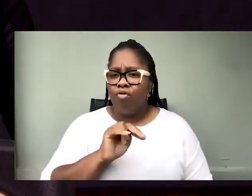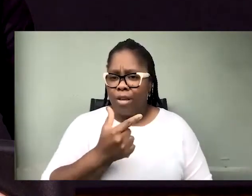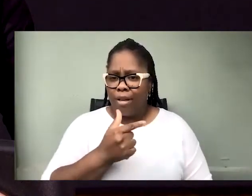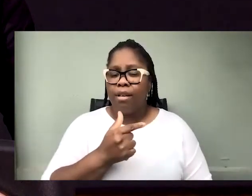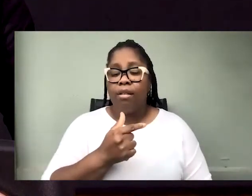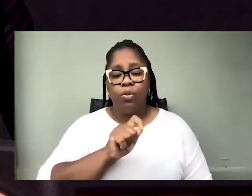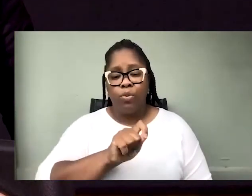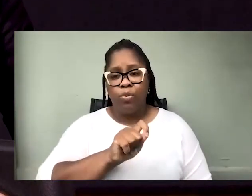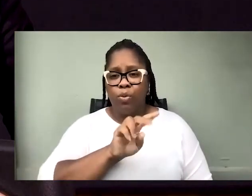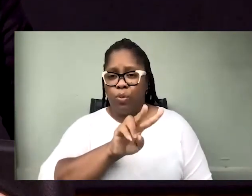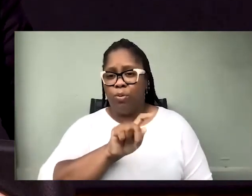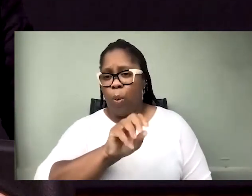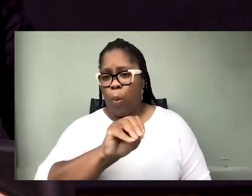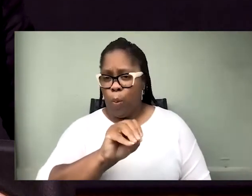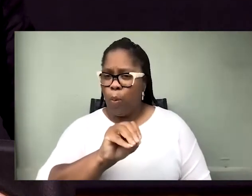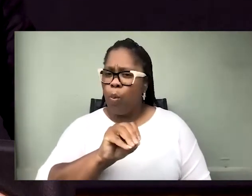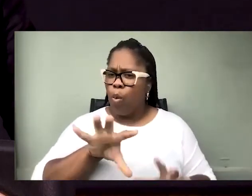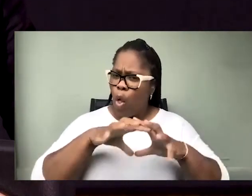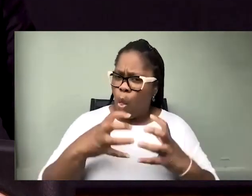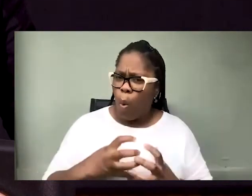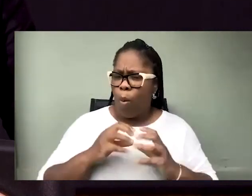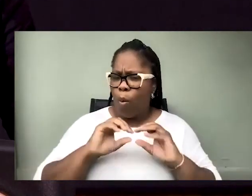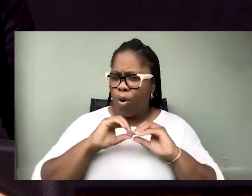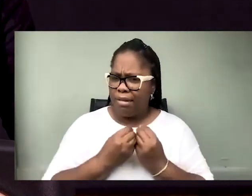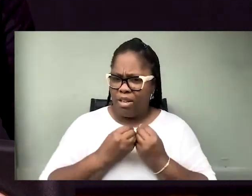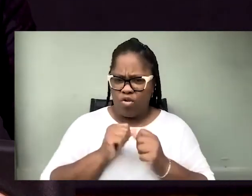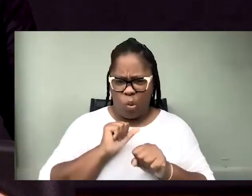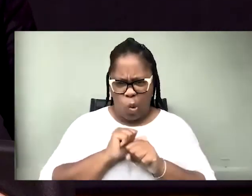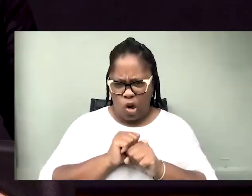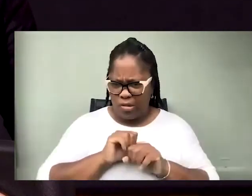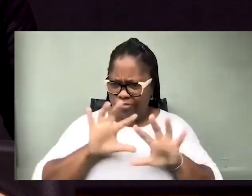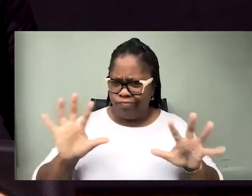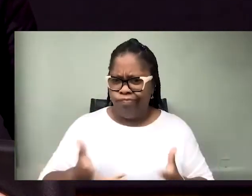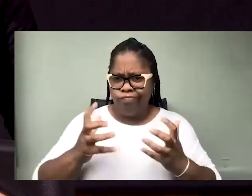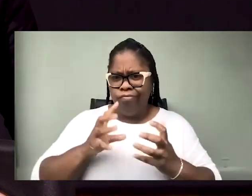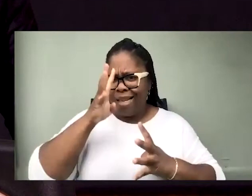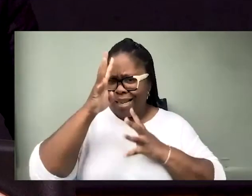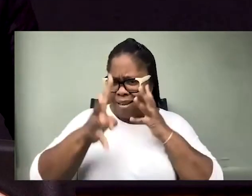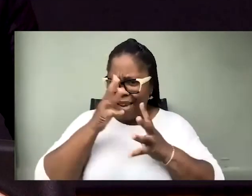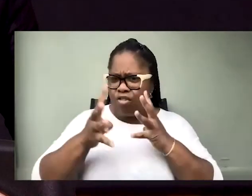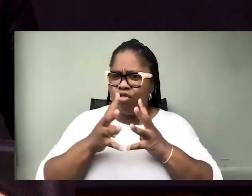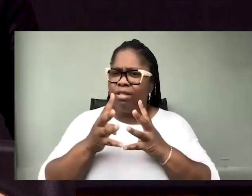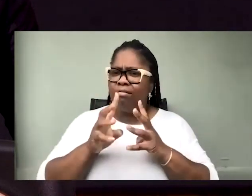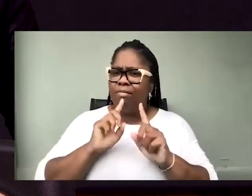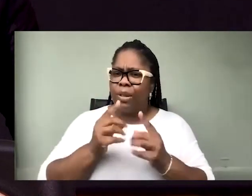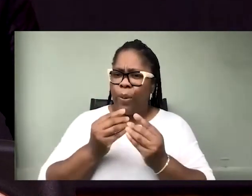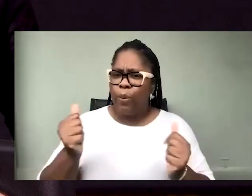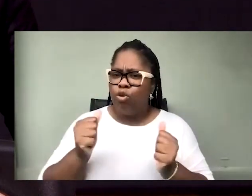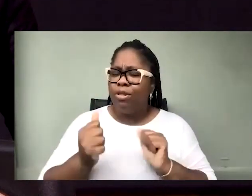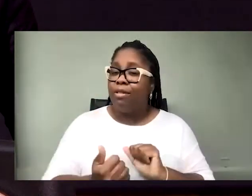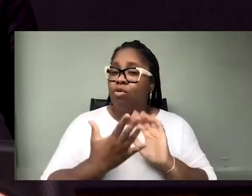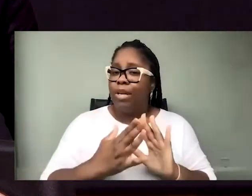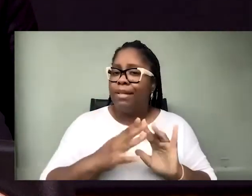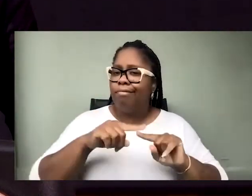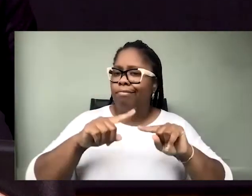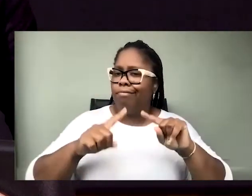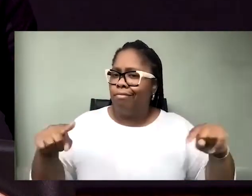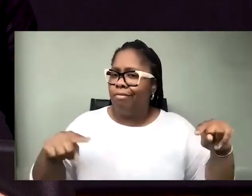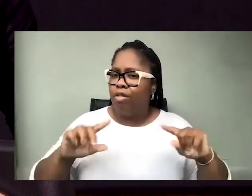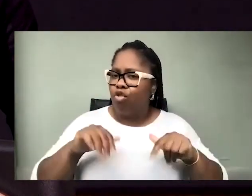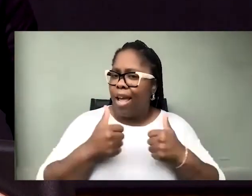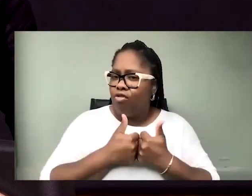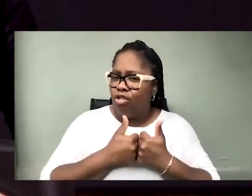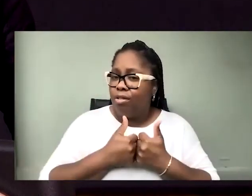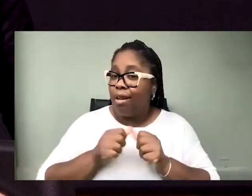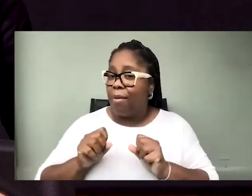2.0, a global organization working to accelerate innovations and solutions addressing various challenges and opportunities in